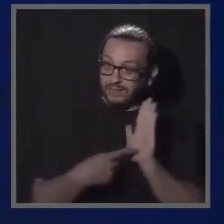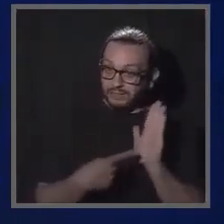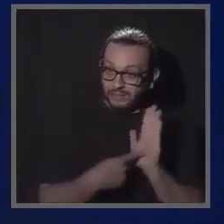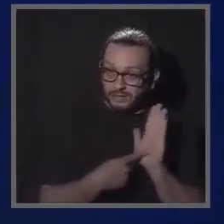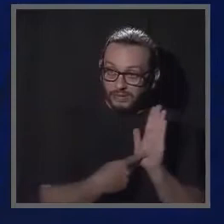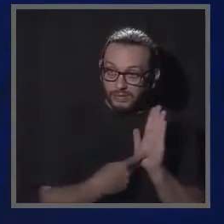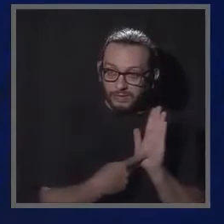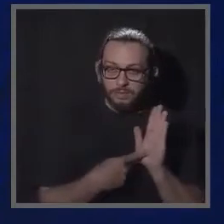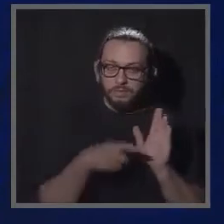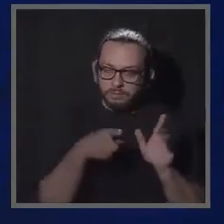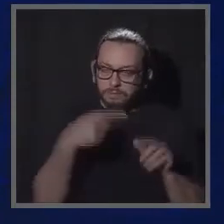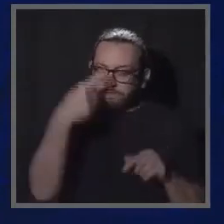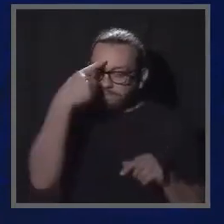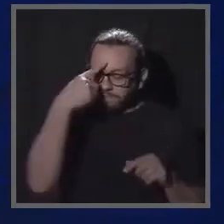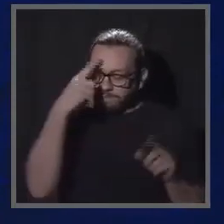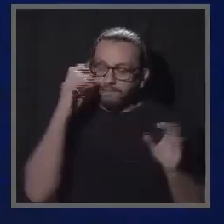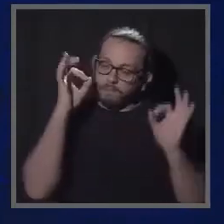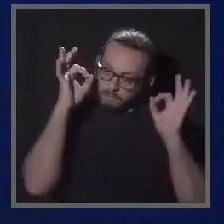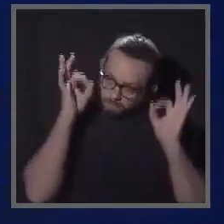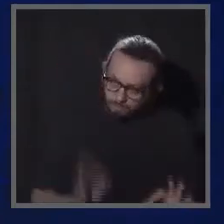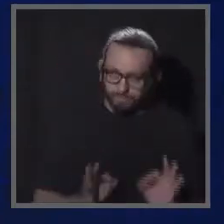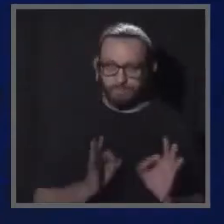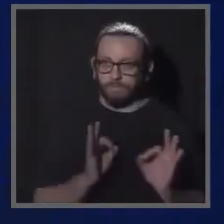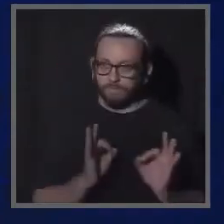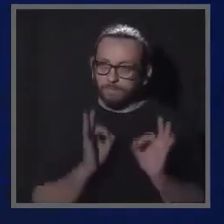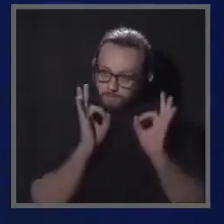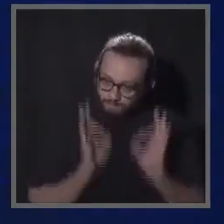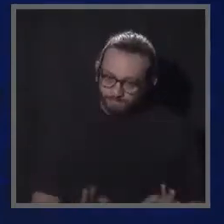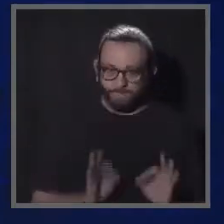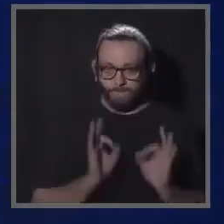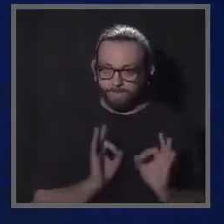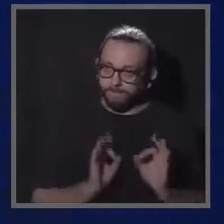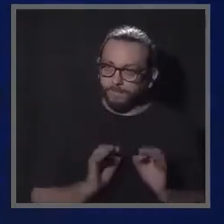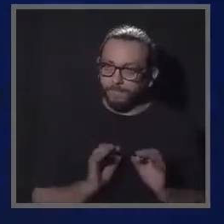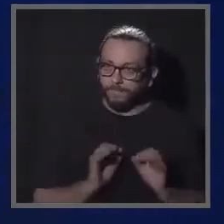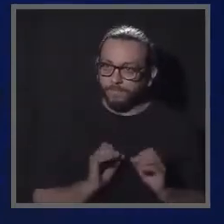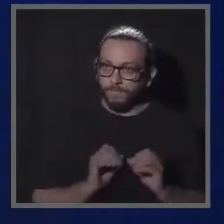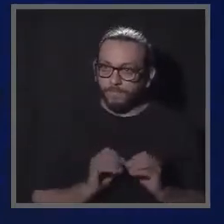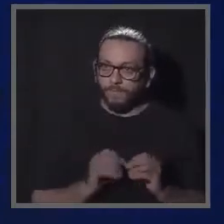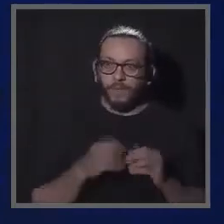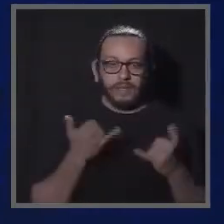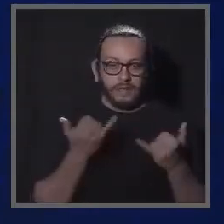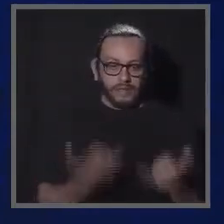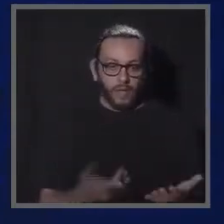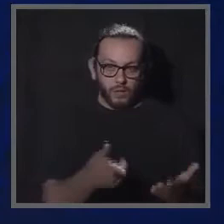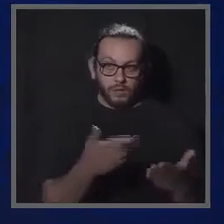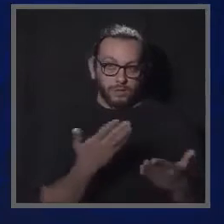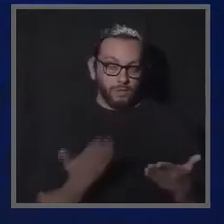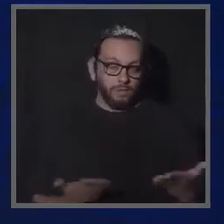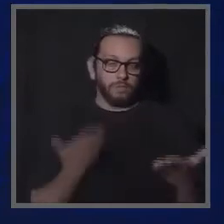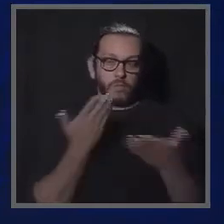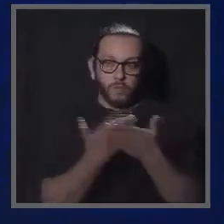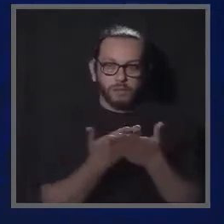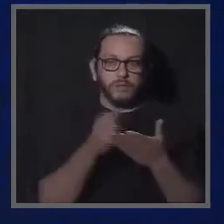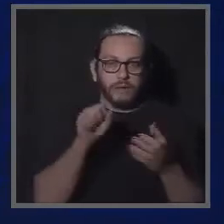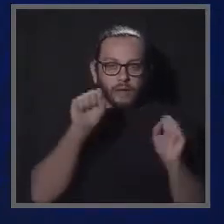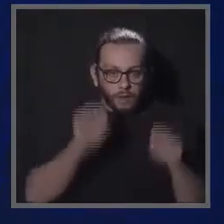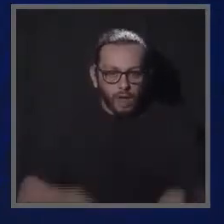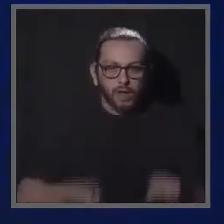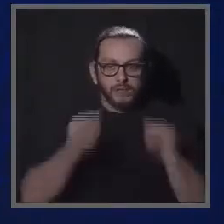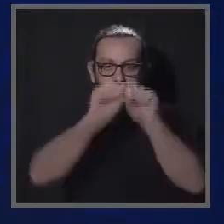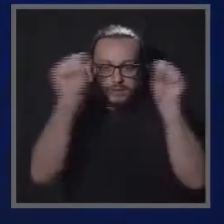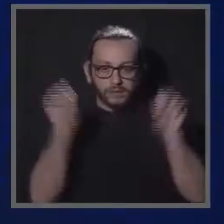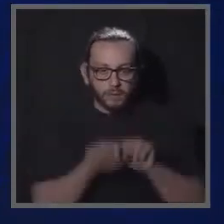cultural democracy concept. It's a proposition to develop ecosystems that interrelate culture